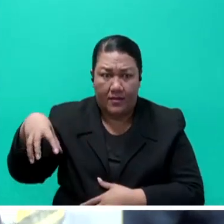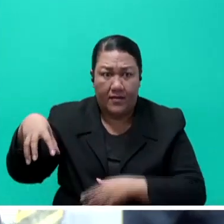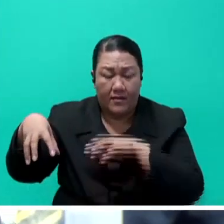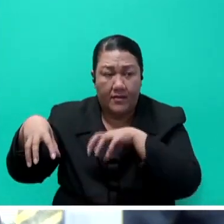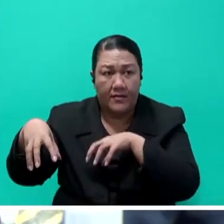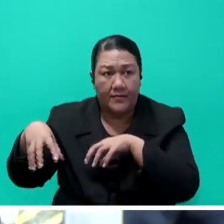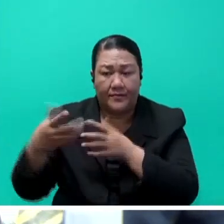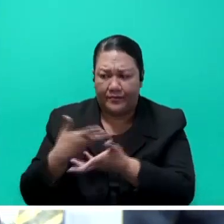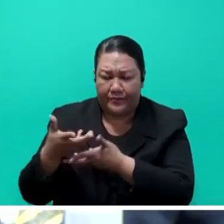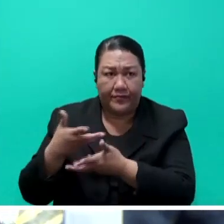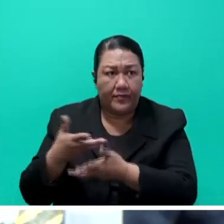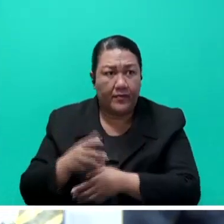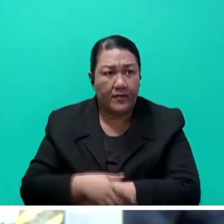are